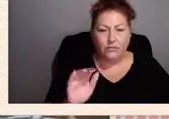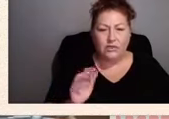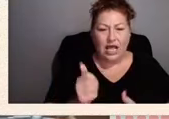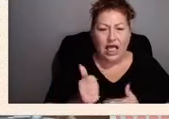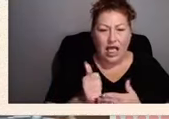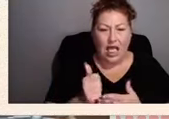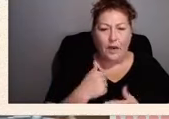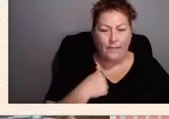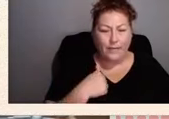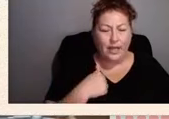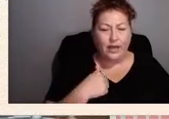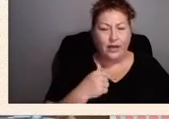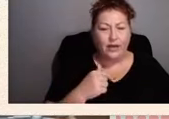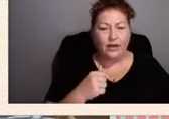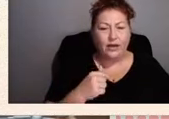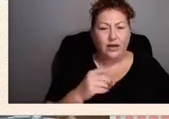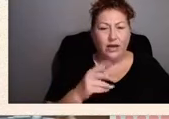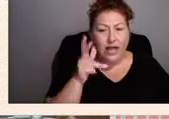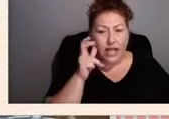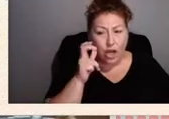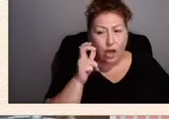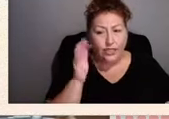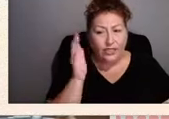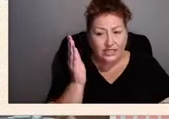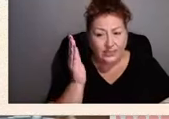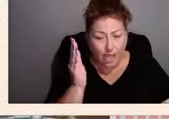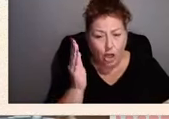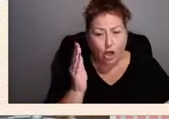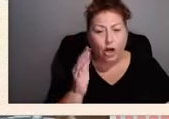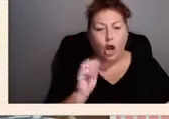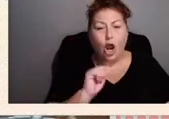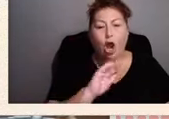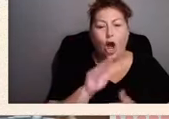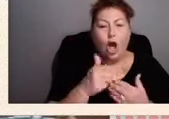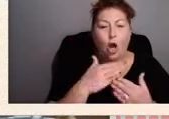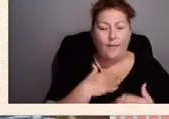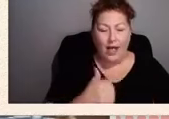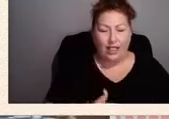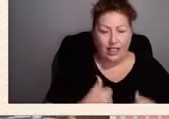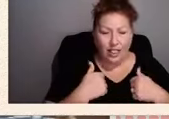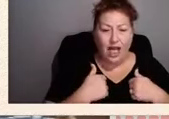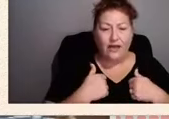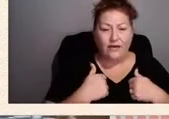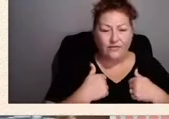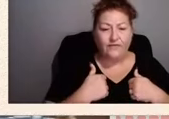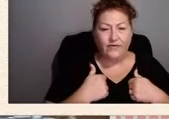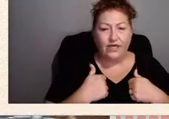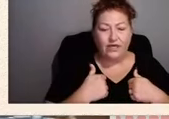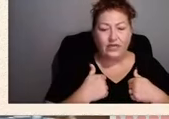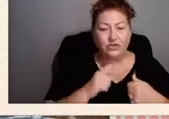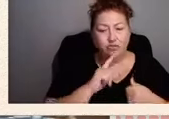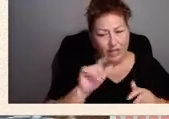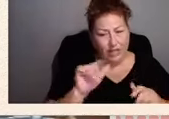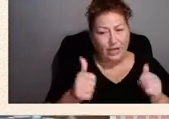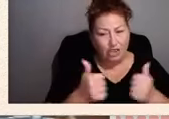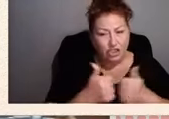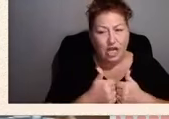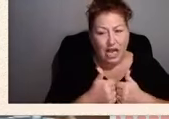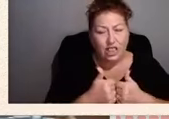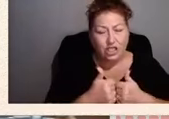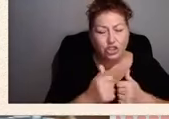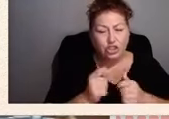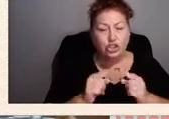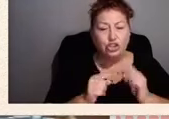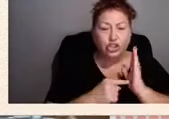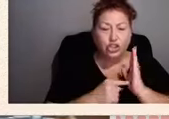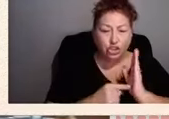the speaker. All my life, it has been a challenge to show